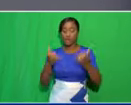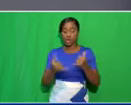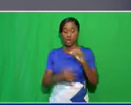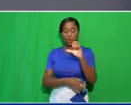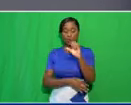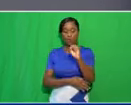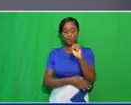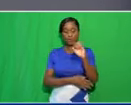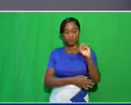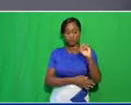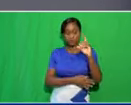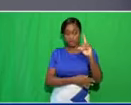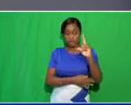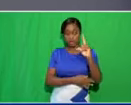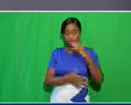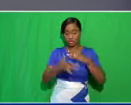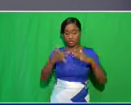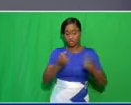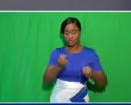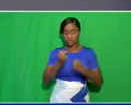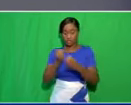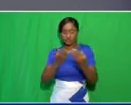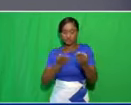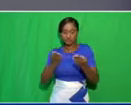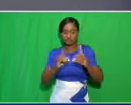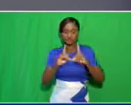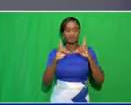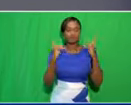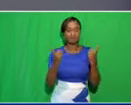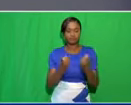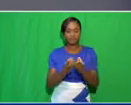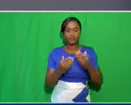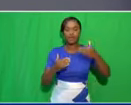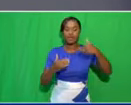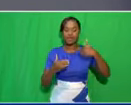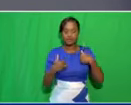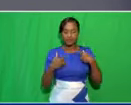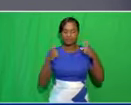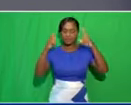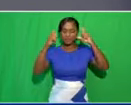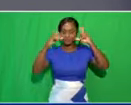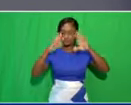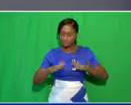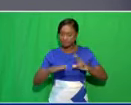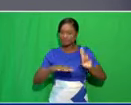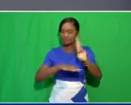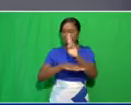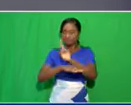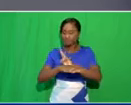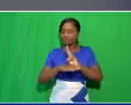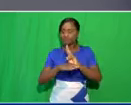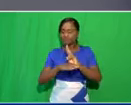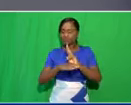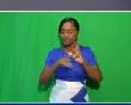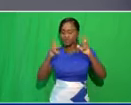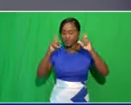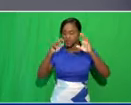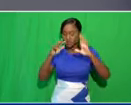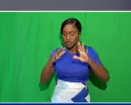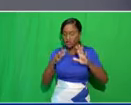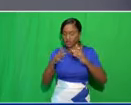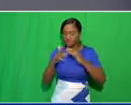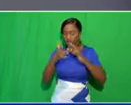Support Services Division, there are assessments that are used to diagnose students